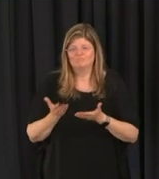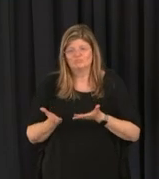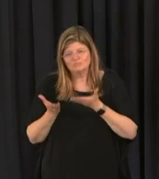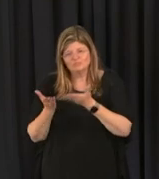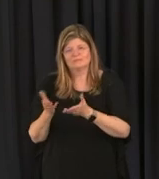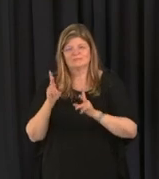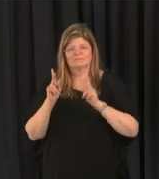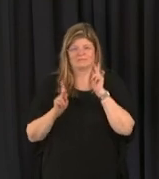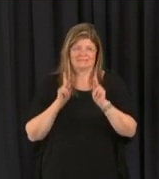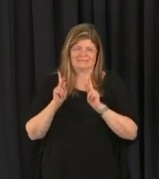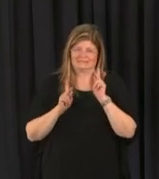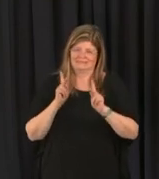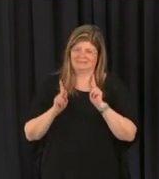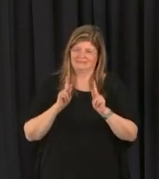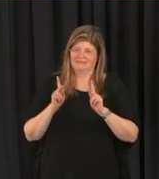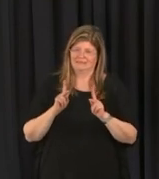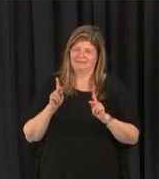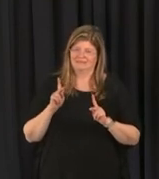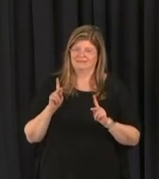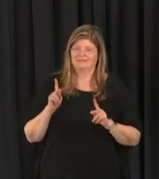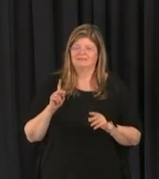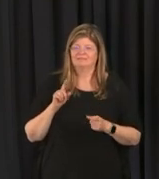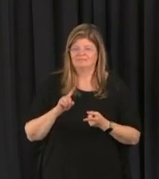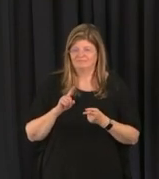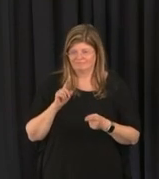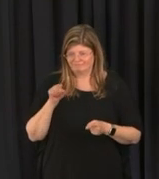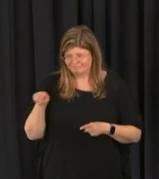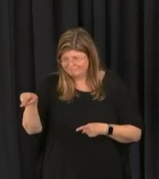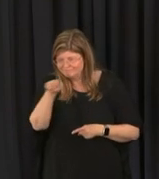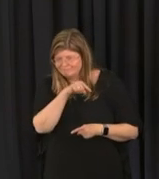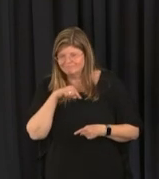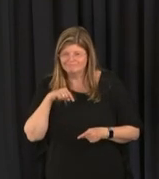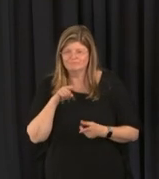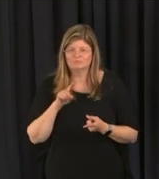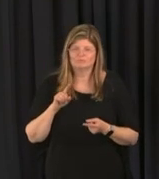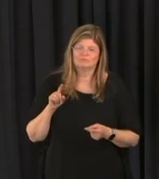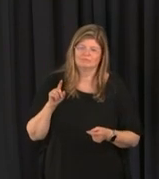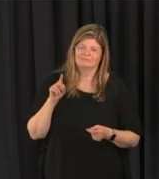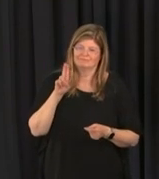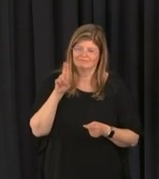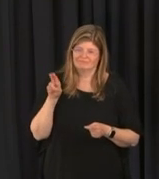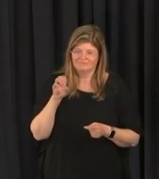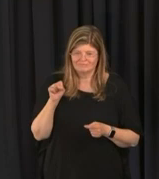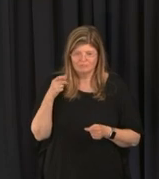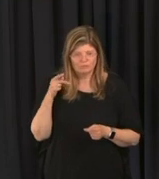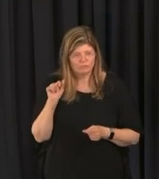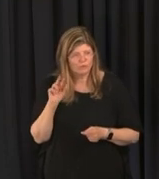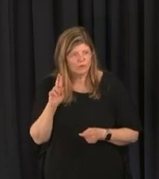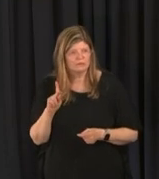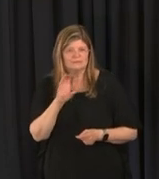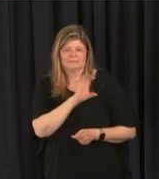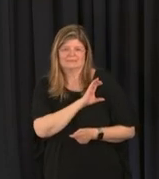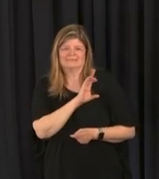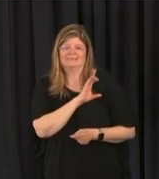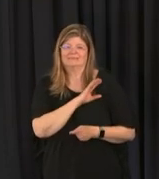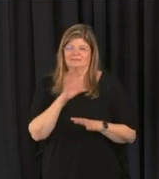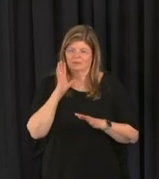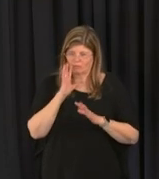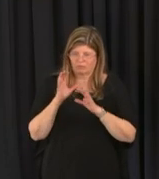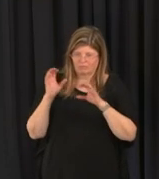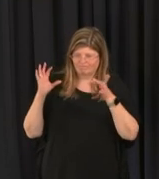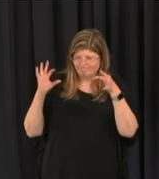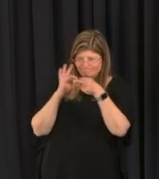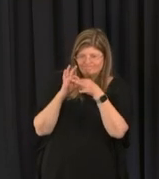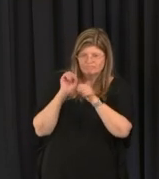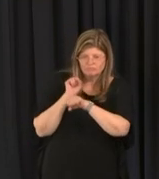recommend that people do it. MPD and the United States Park Police will work